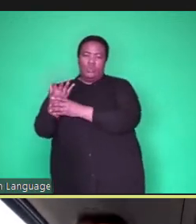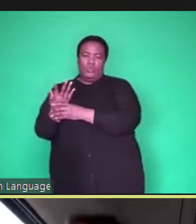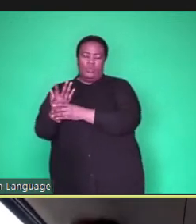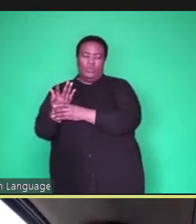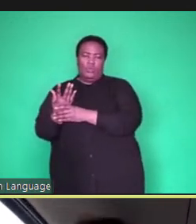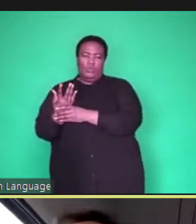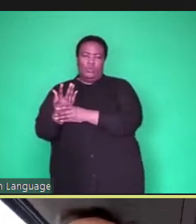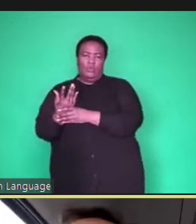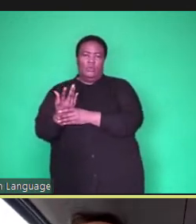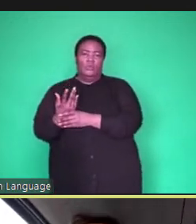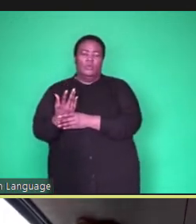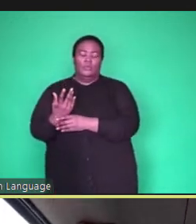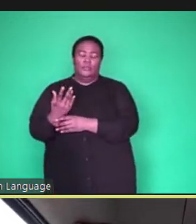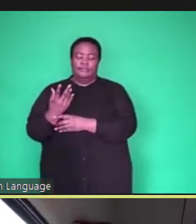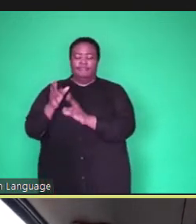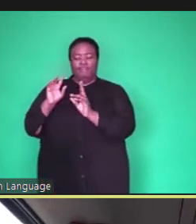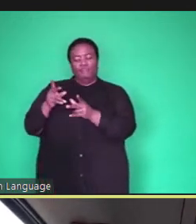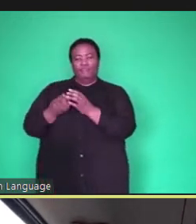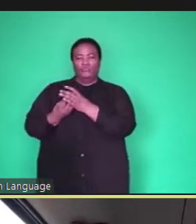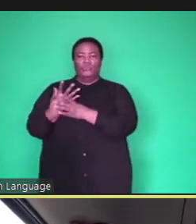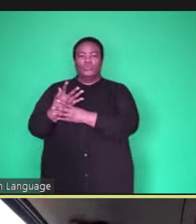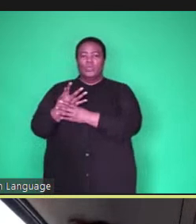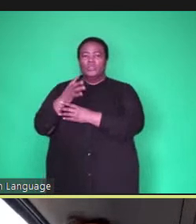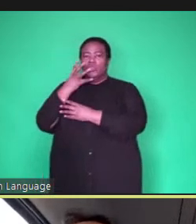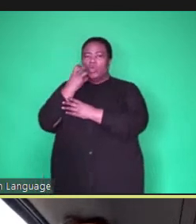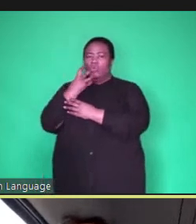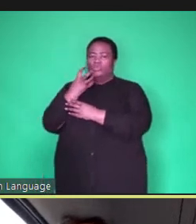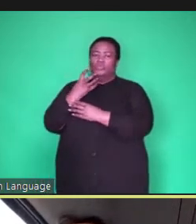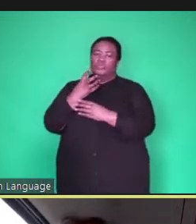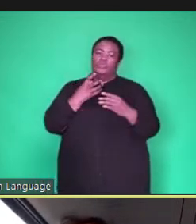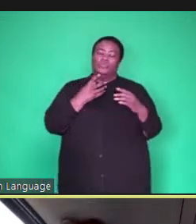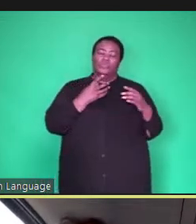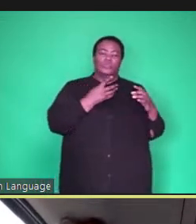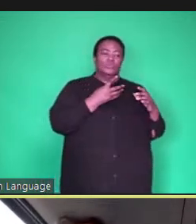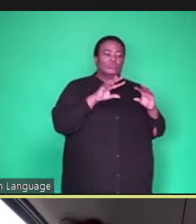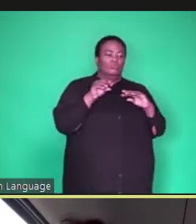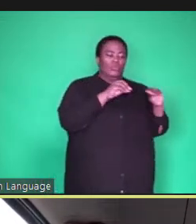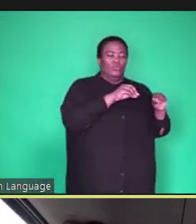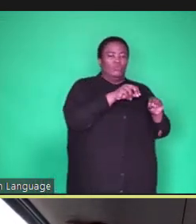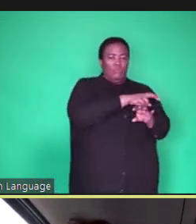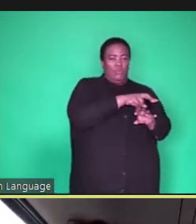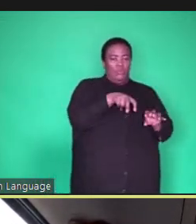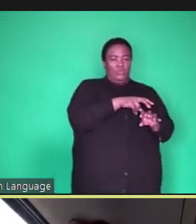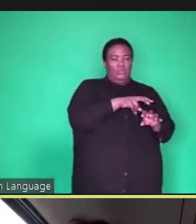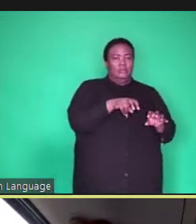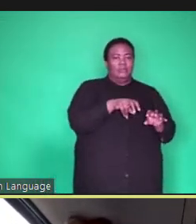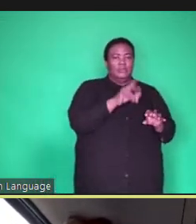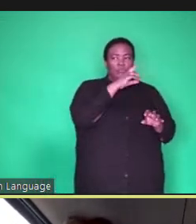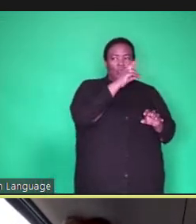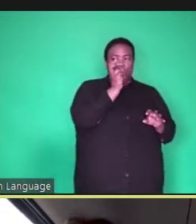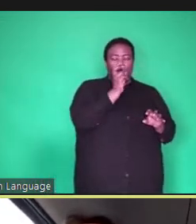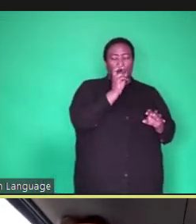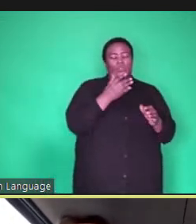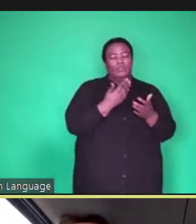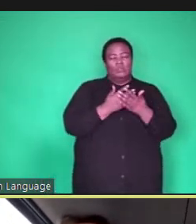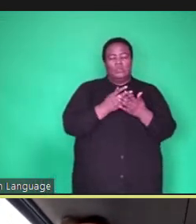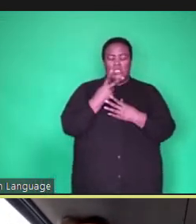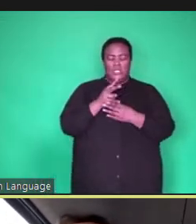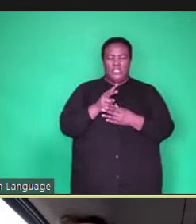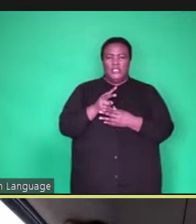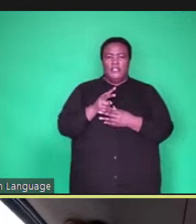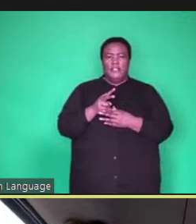orange, and migration growth is in blue. And you can see that